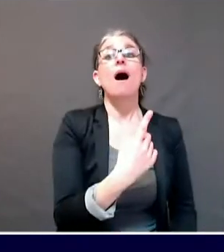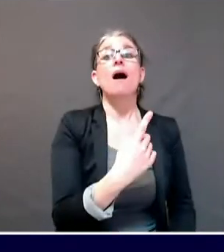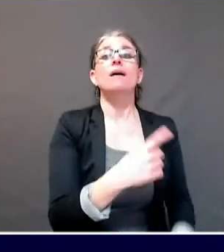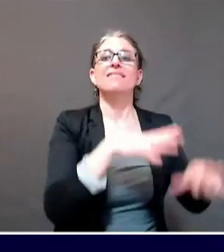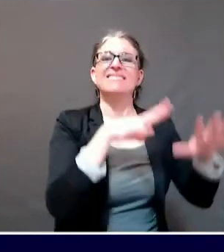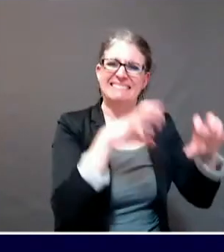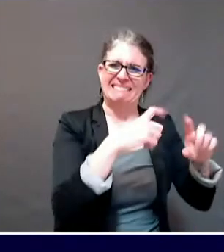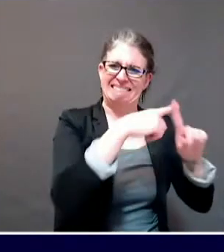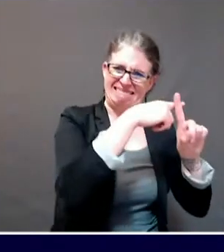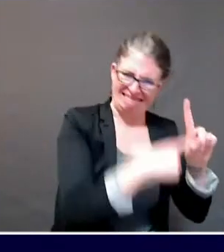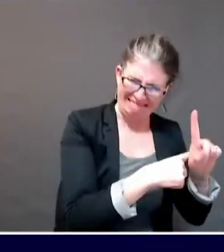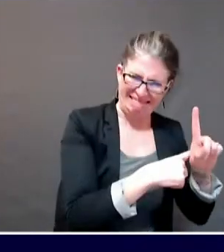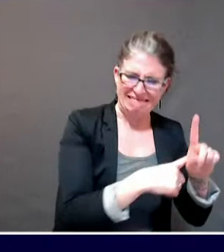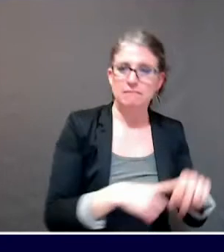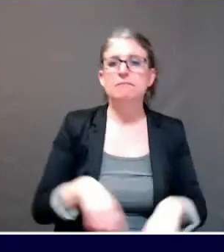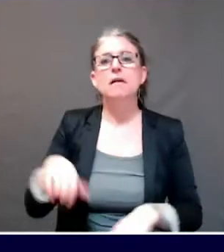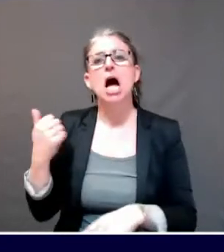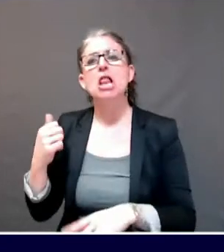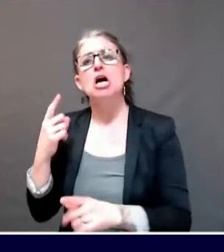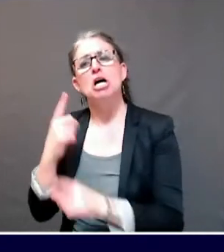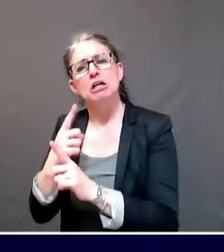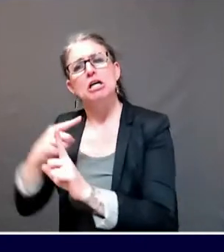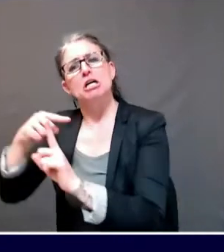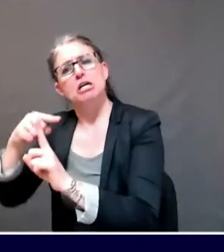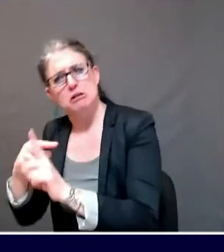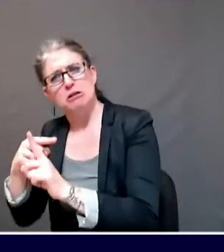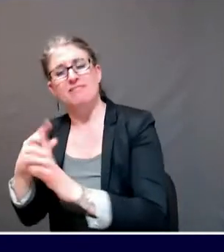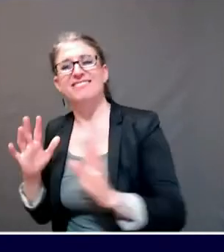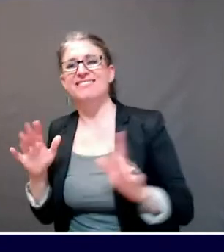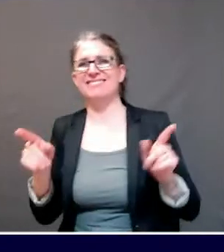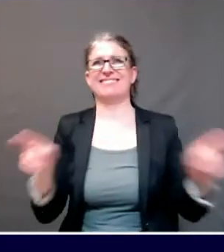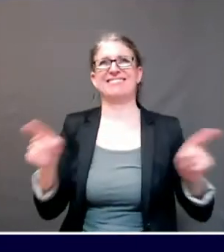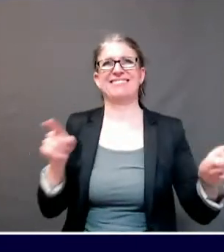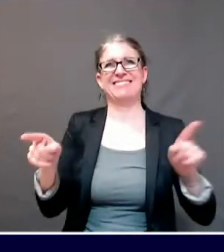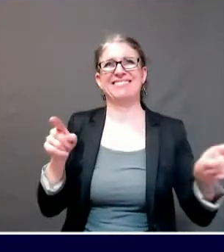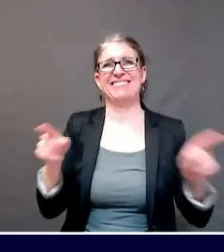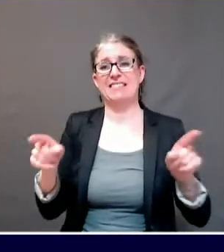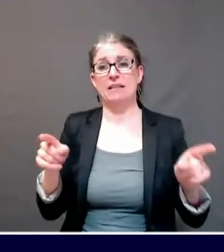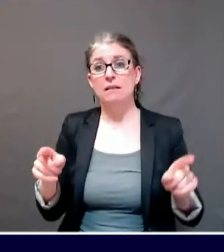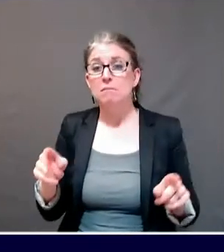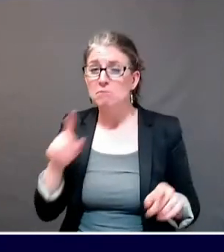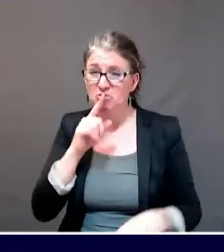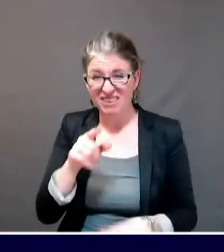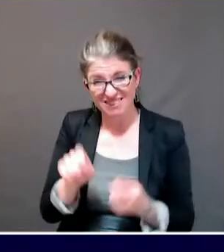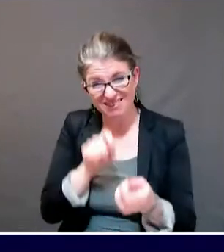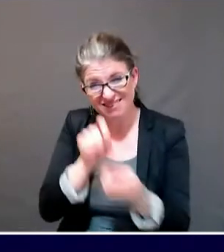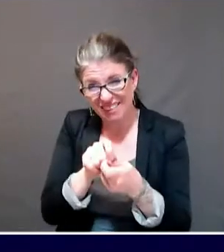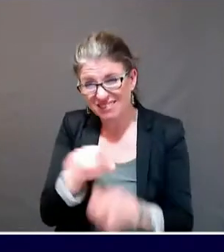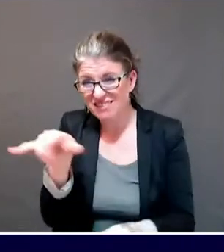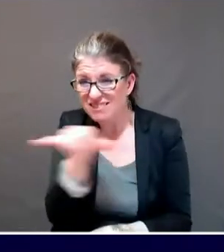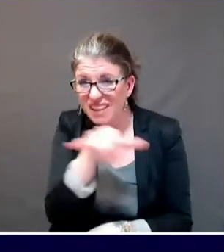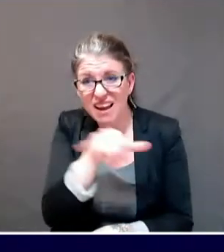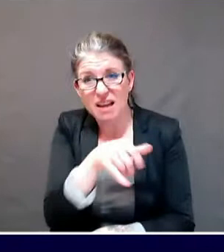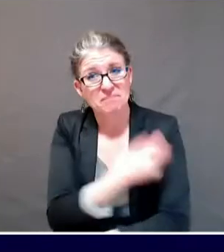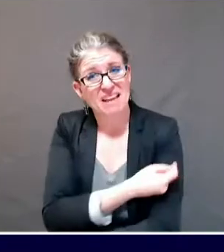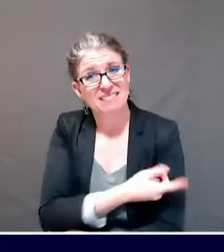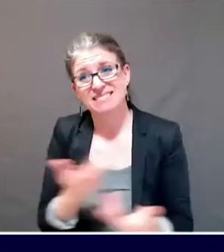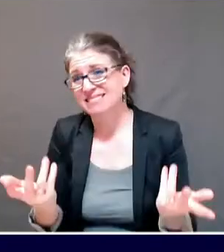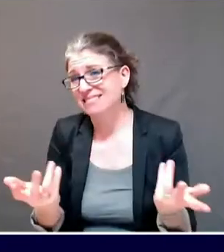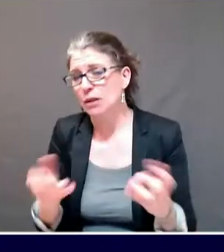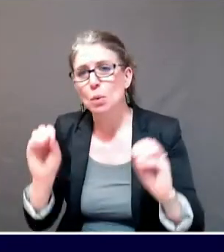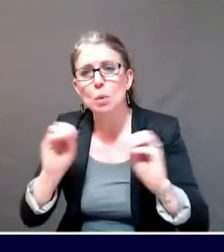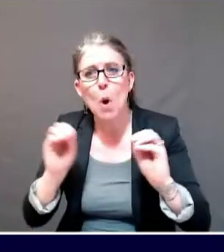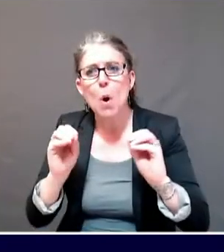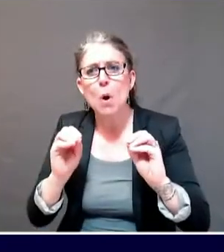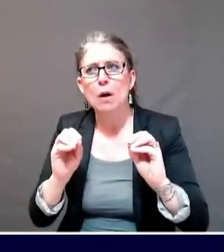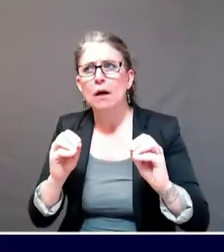populations, the two vaccines are largely identical. And that's why I continue to recommend that the best vaccine